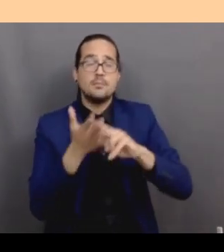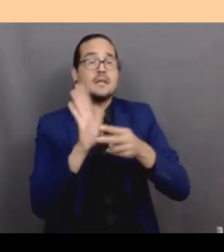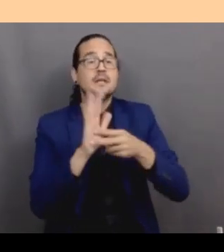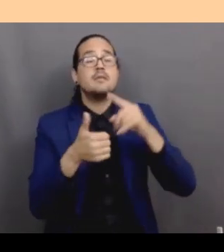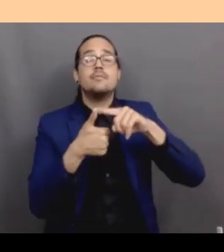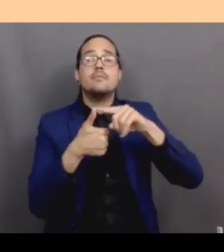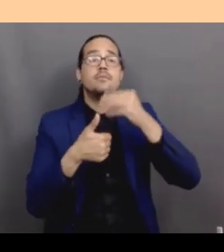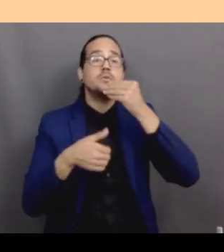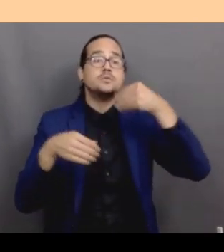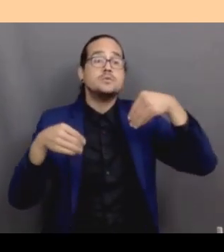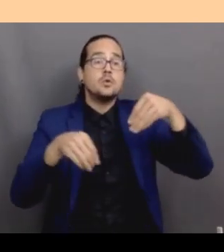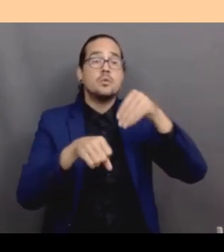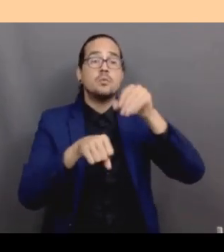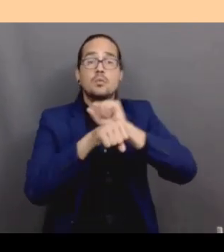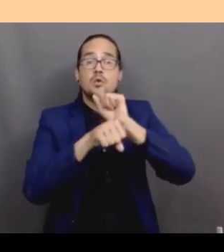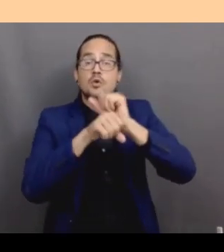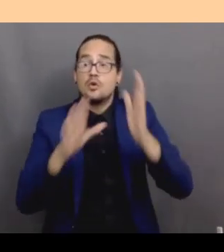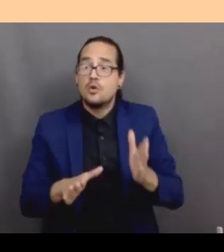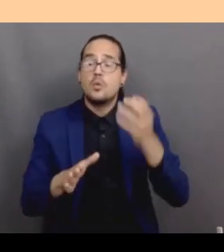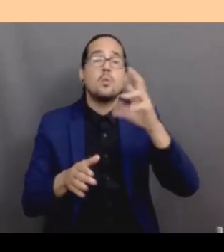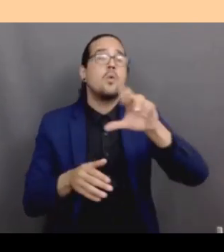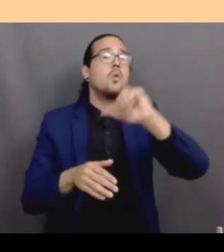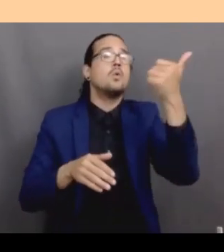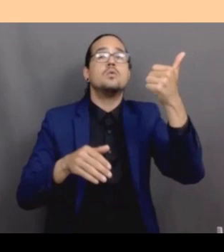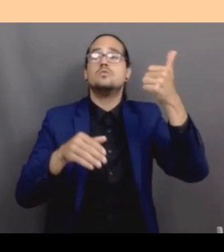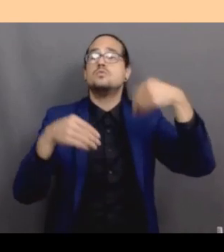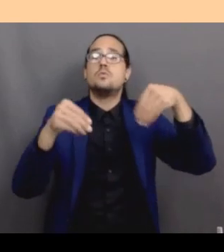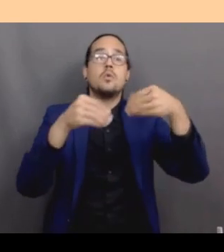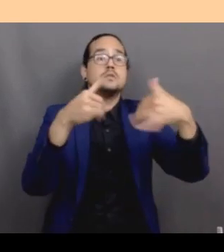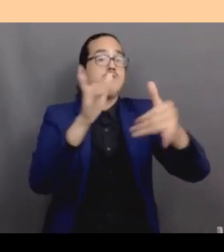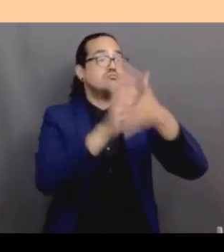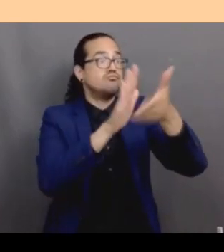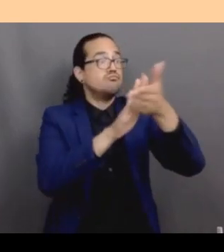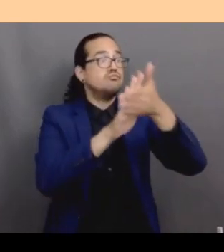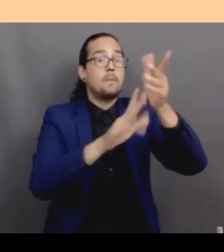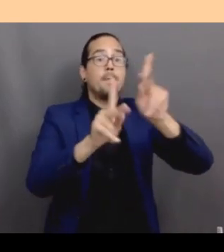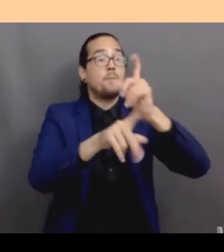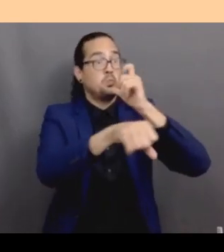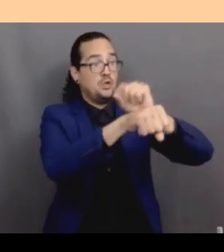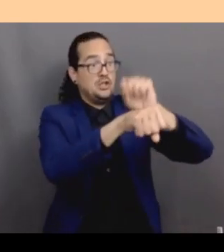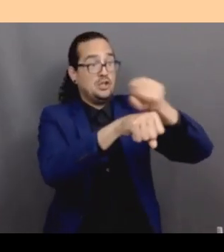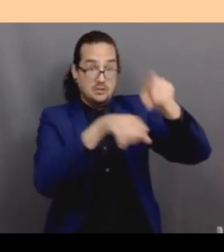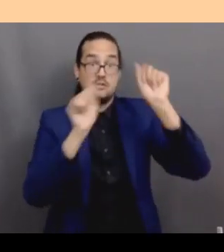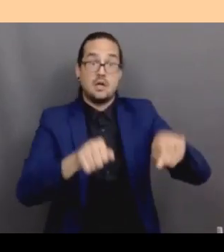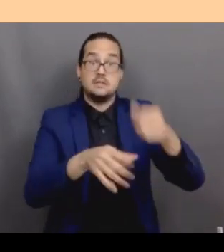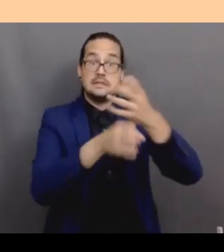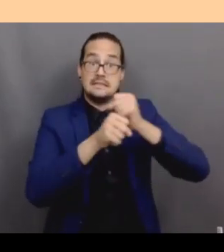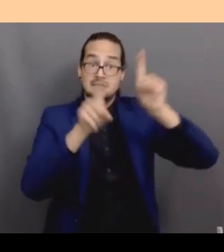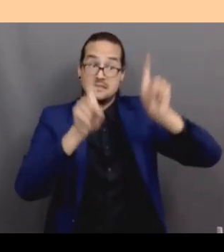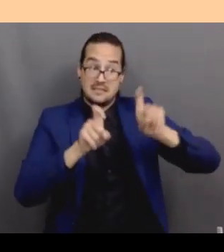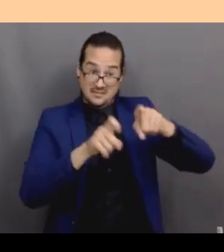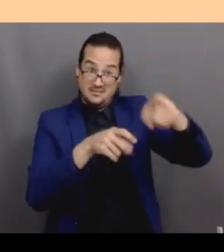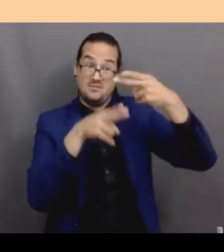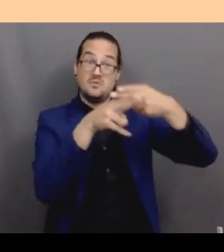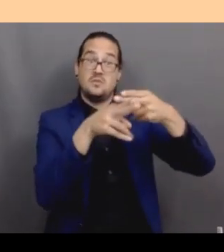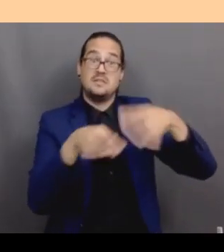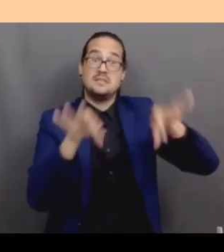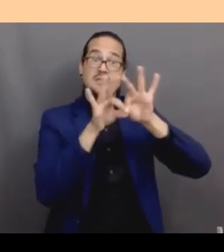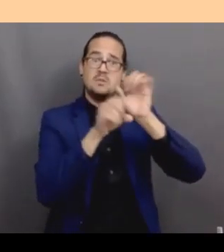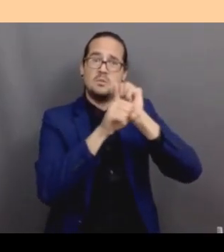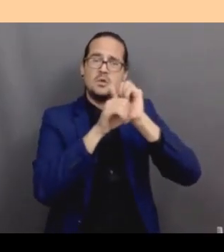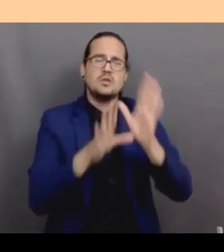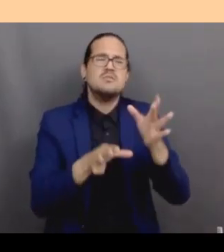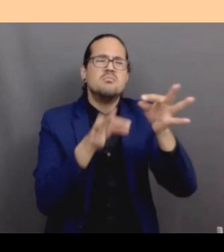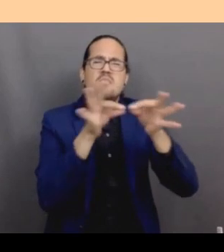need to go to work, those would be defined as essential workers in that regard, yes? Absolutely. And the other thing that's coming online that we're really proud of